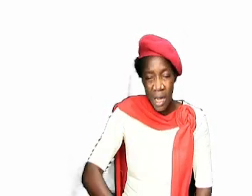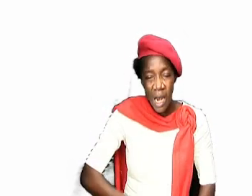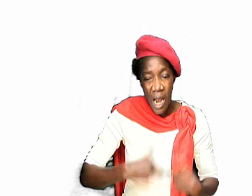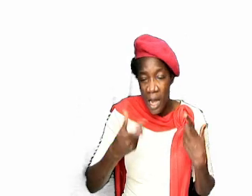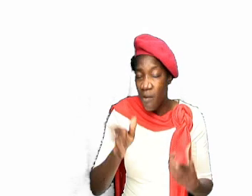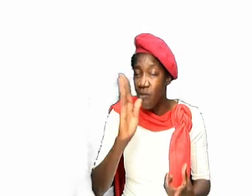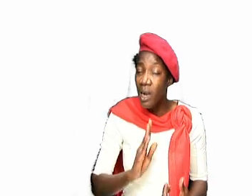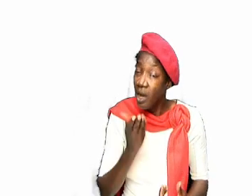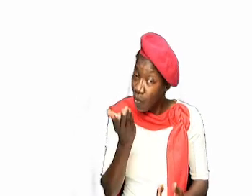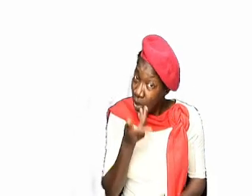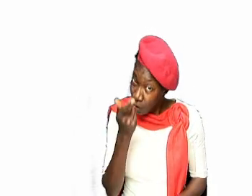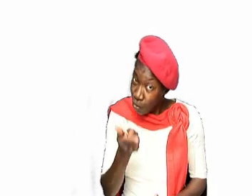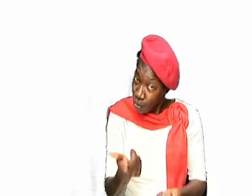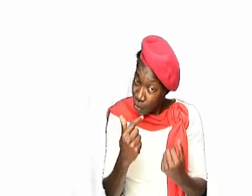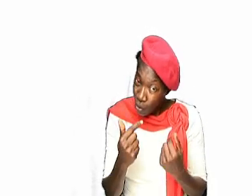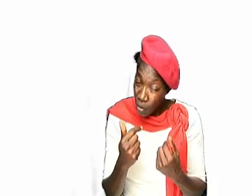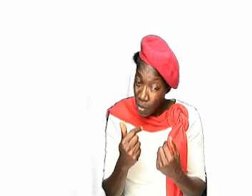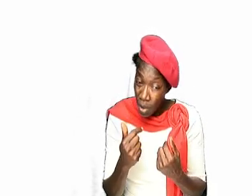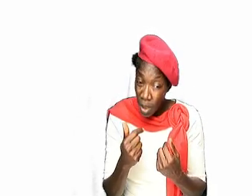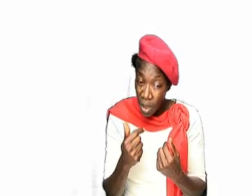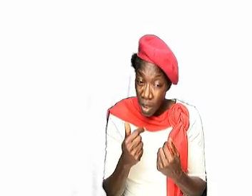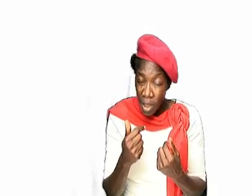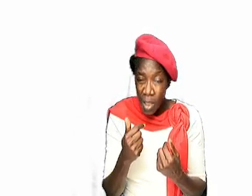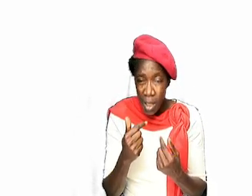come and reason with Him.